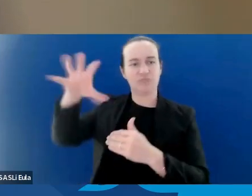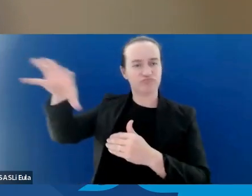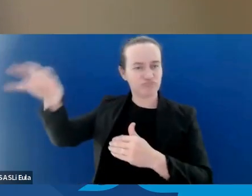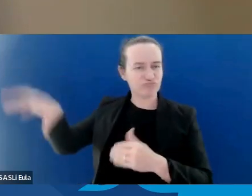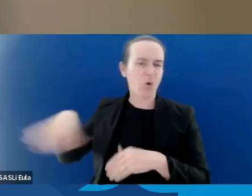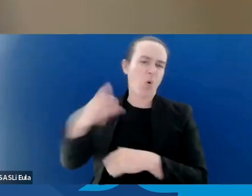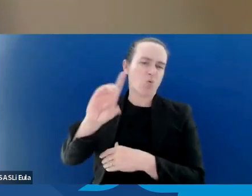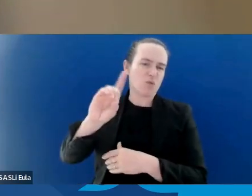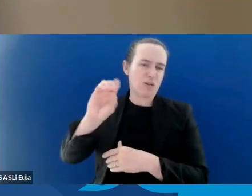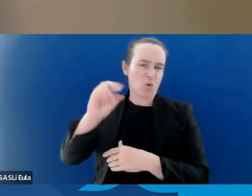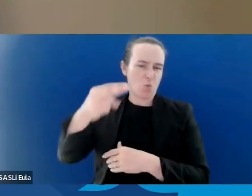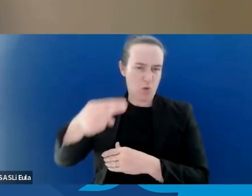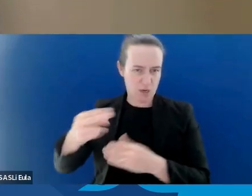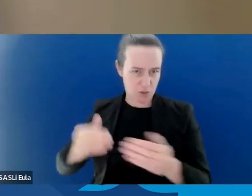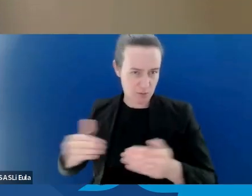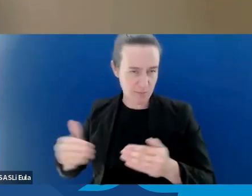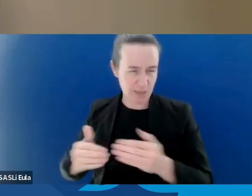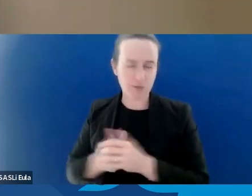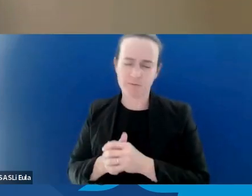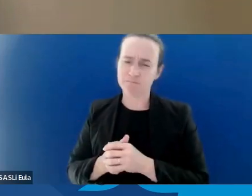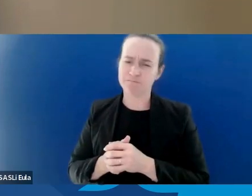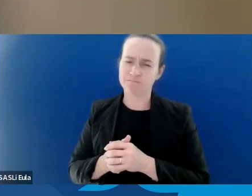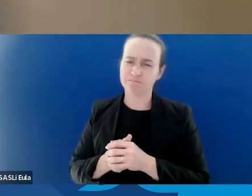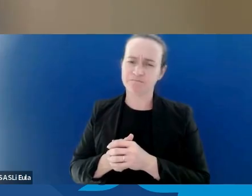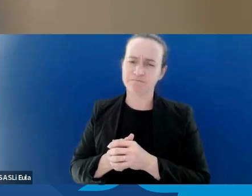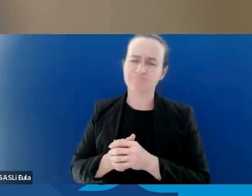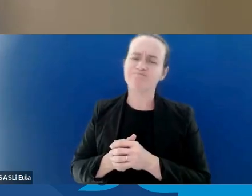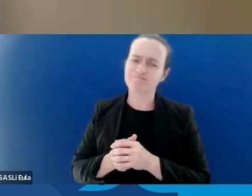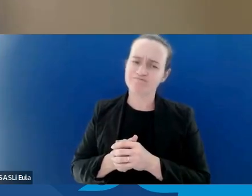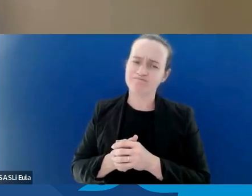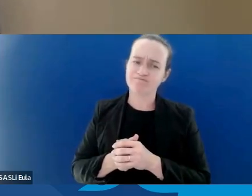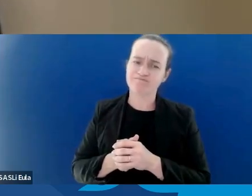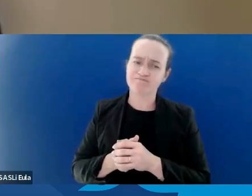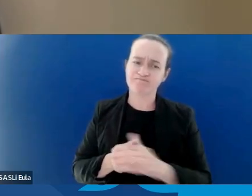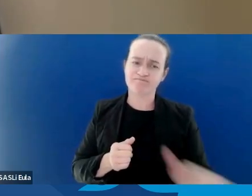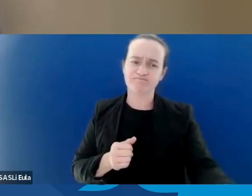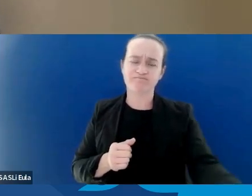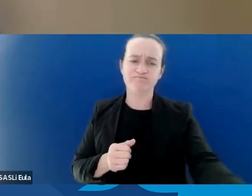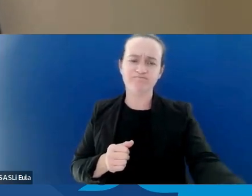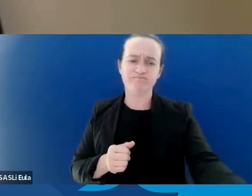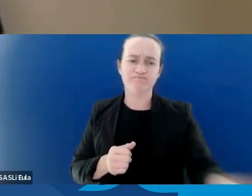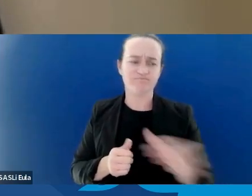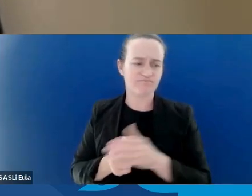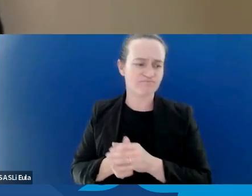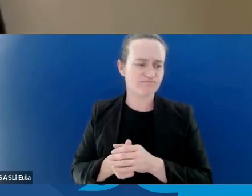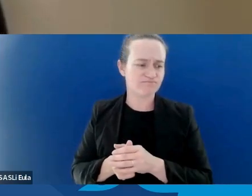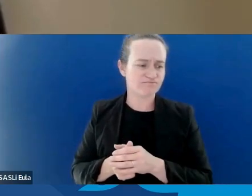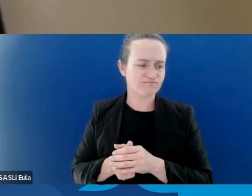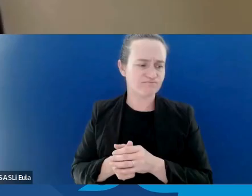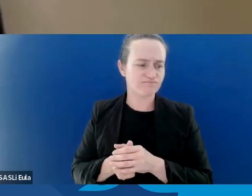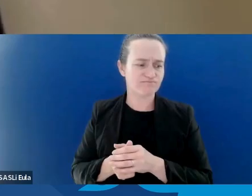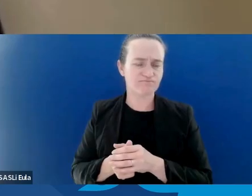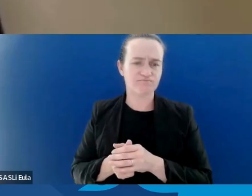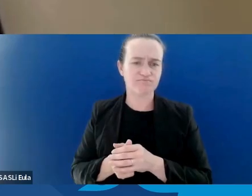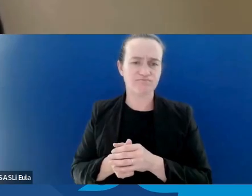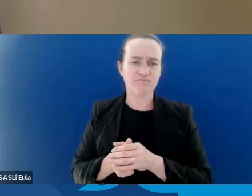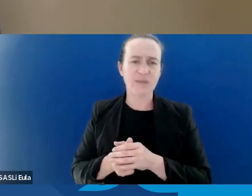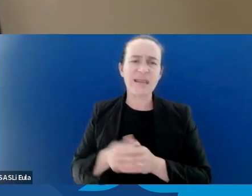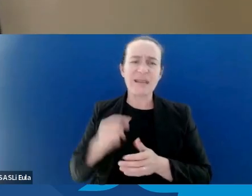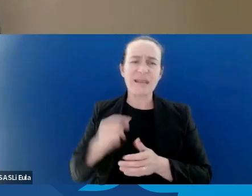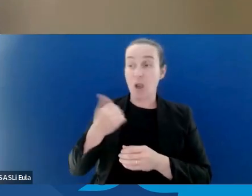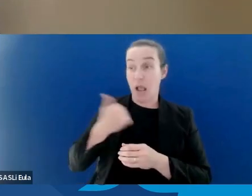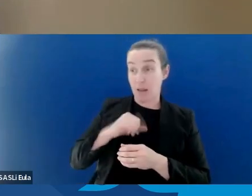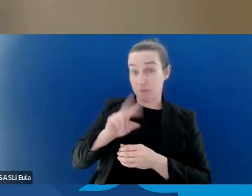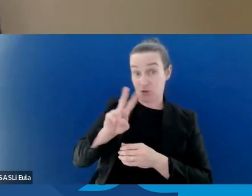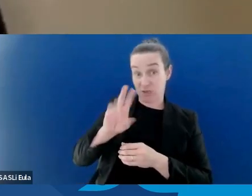DOH management. So let's talk about that a little bit. What would it take to see an expansion of the COSUP model